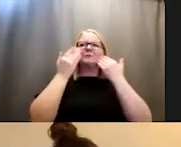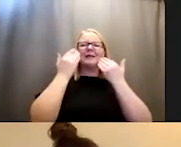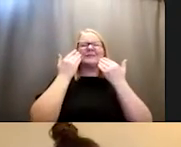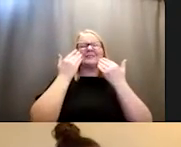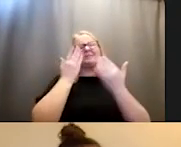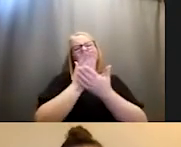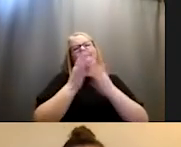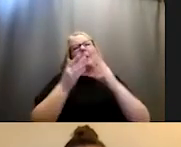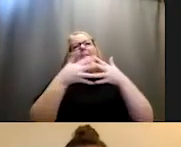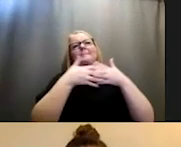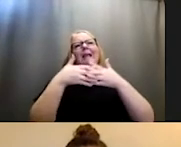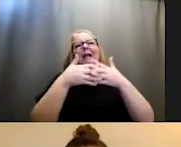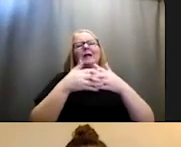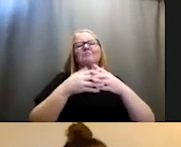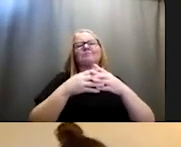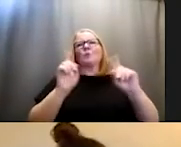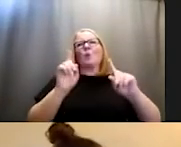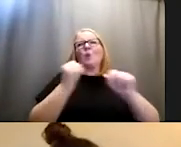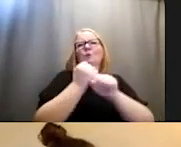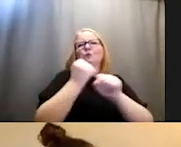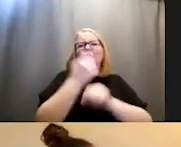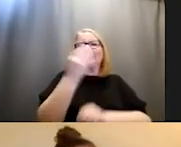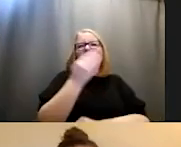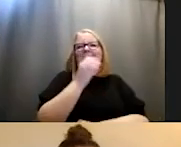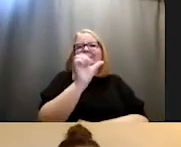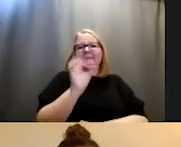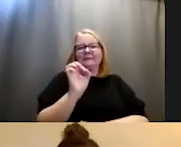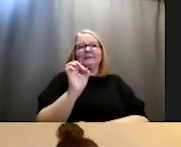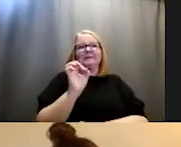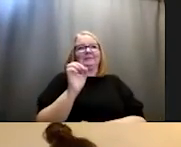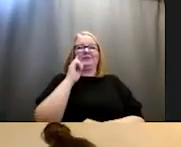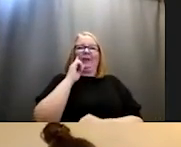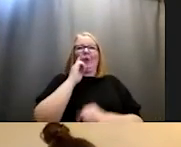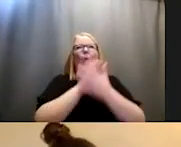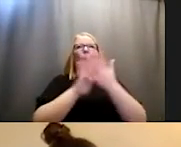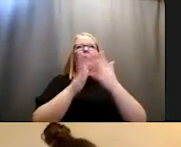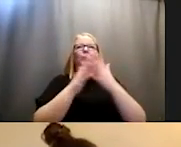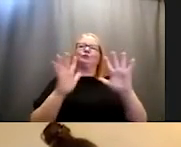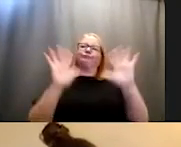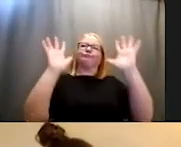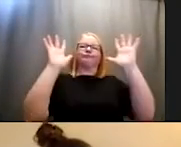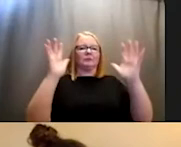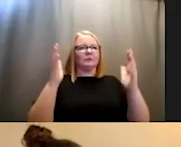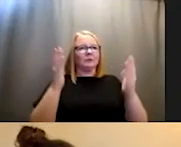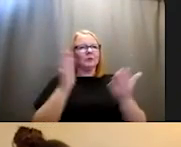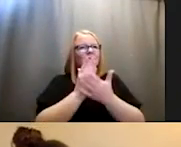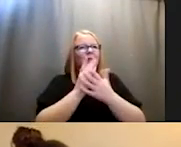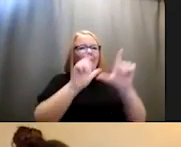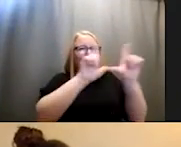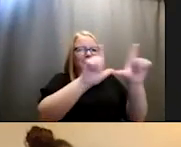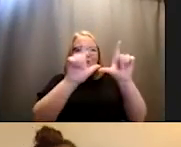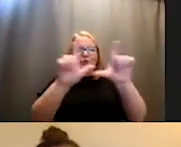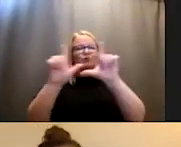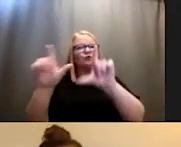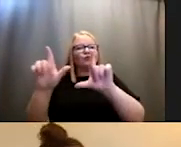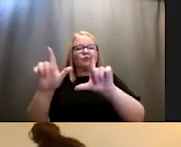brands were doing in the 1960s. So I've got 2 slides here looking at the Hollywood look and the Hollywood approach. The images that you can see, the